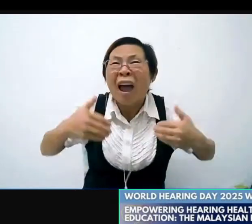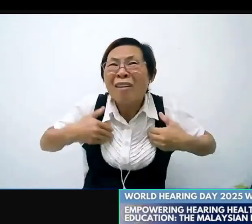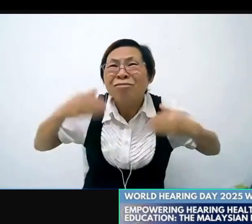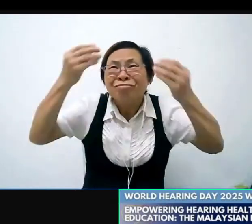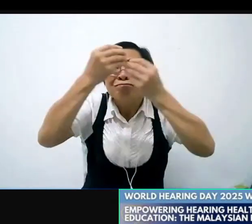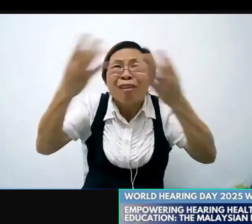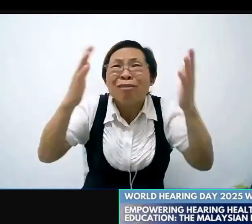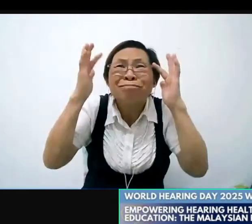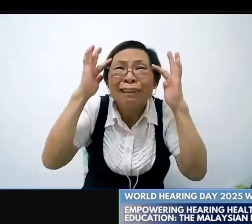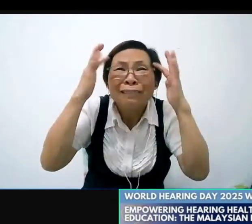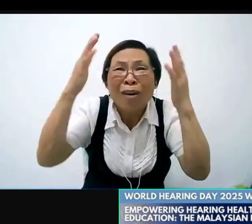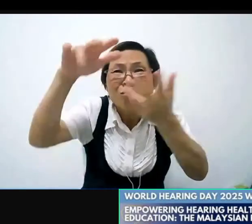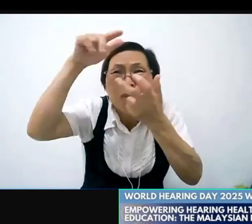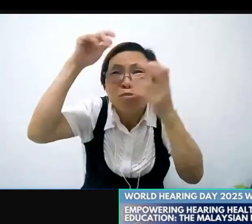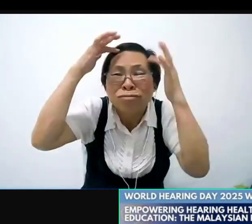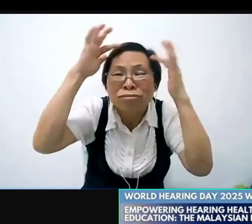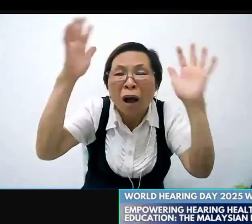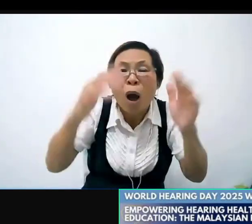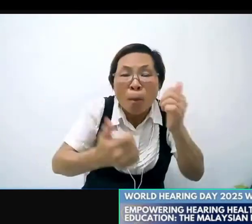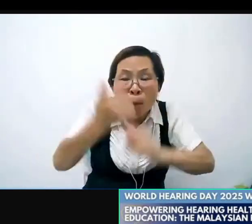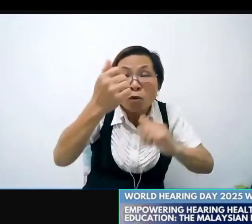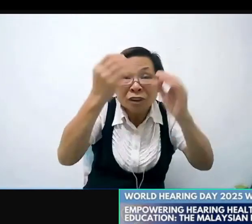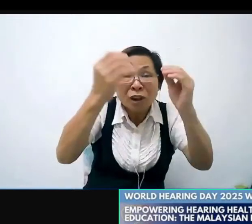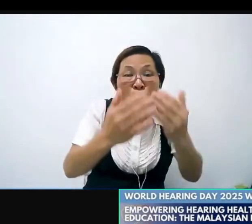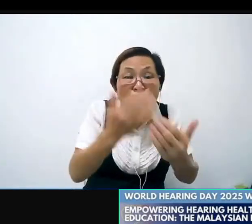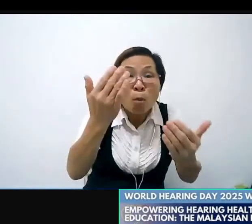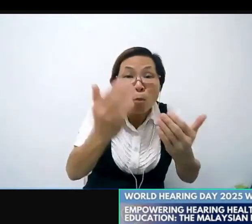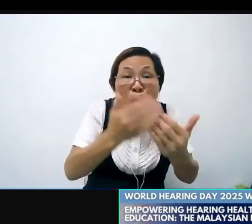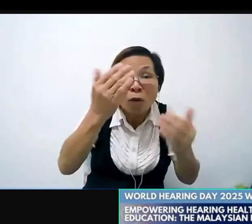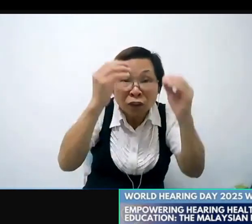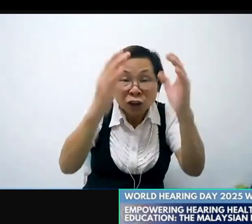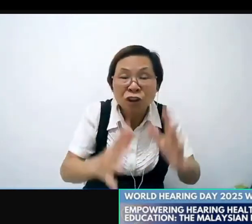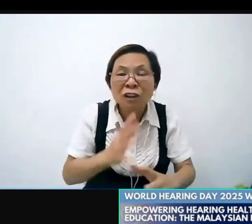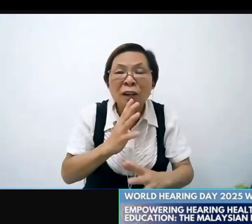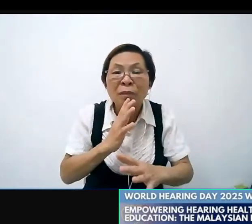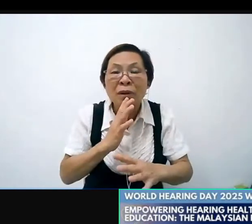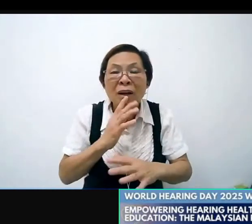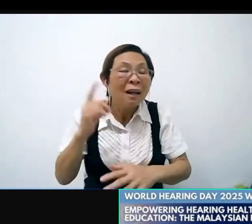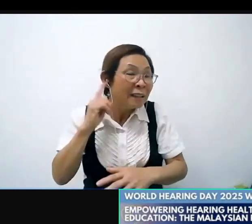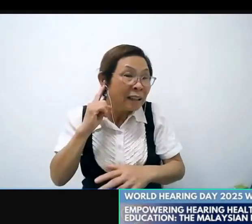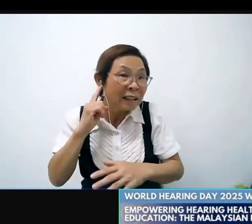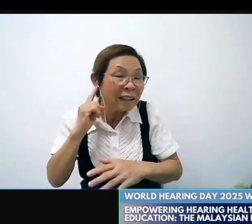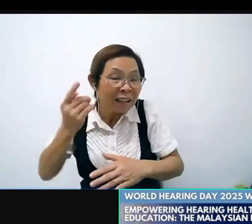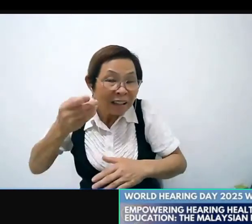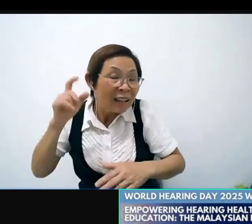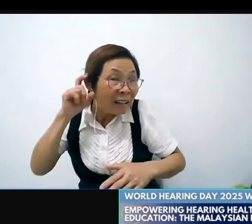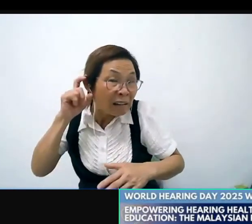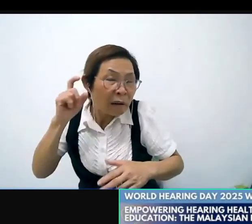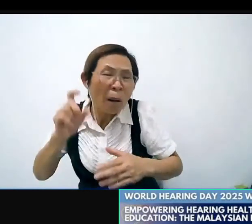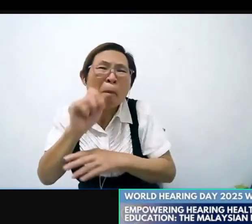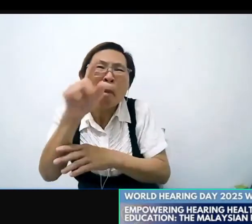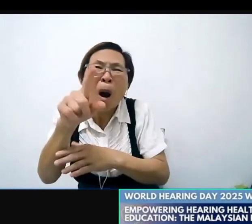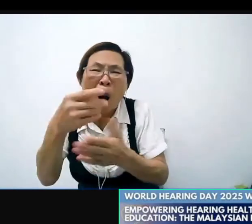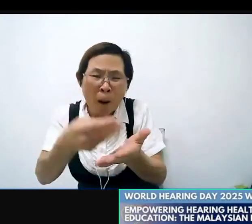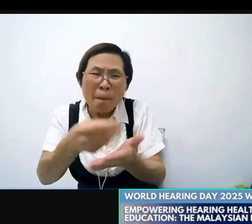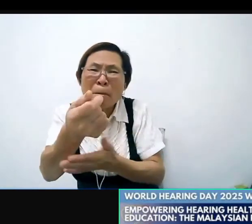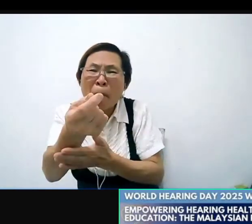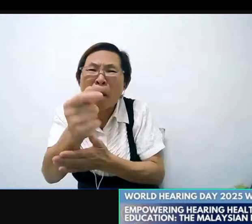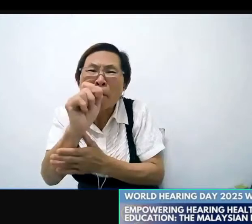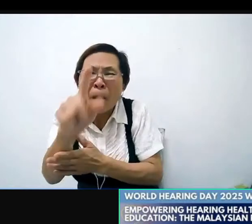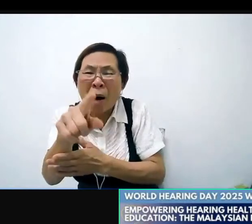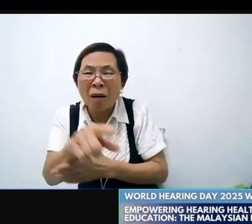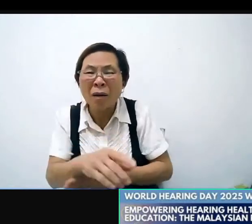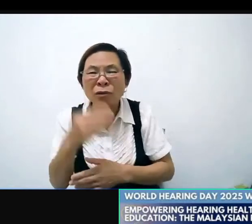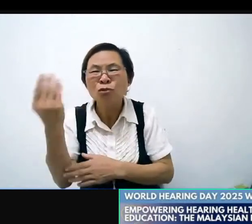them also say they are afraid because the hearing devices are expensive. That's one of the things that we